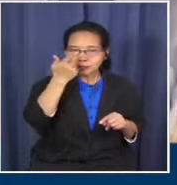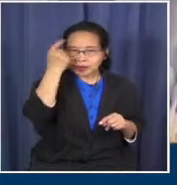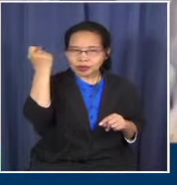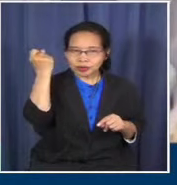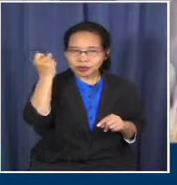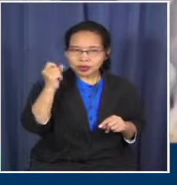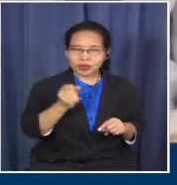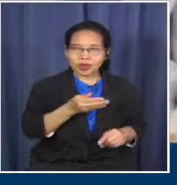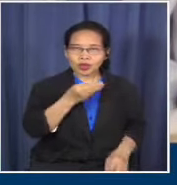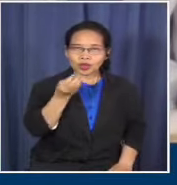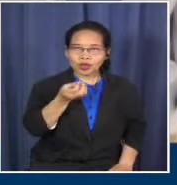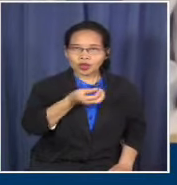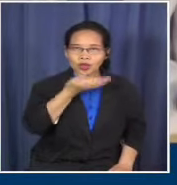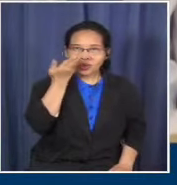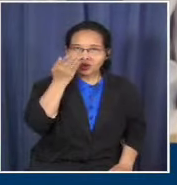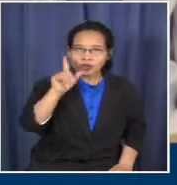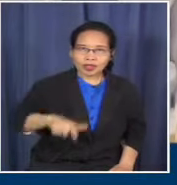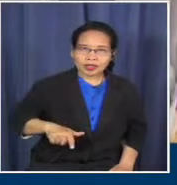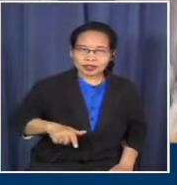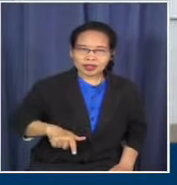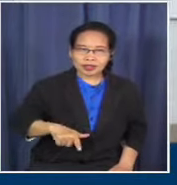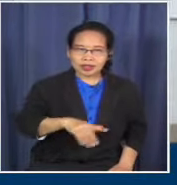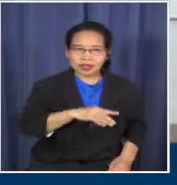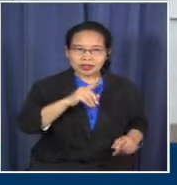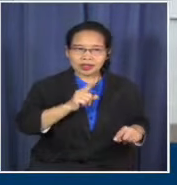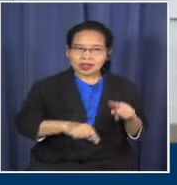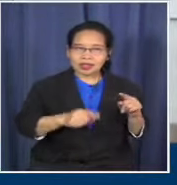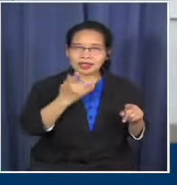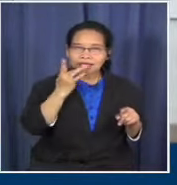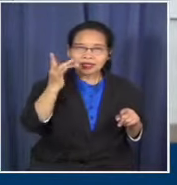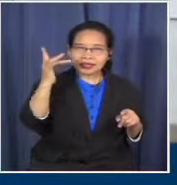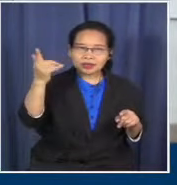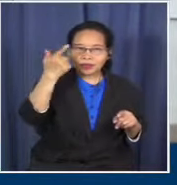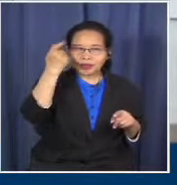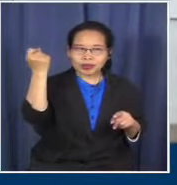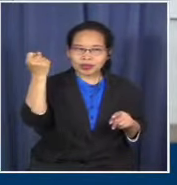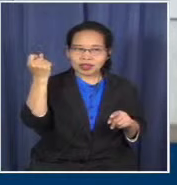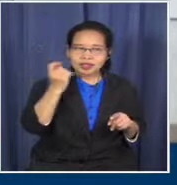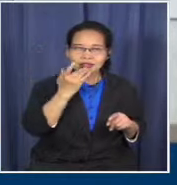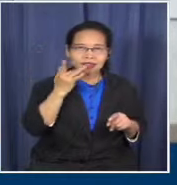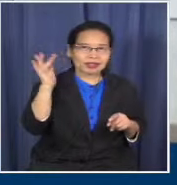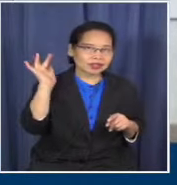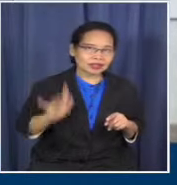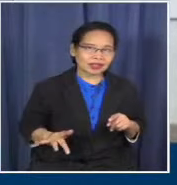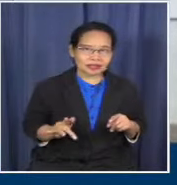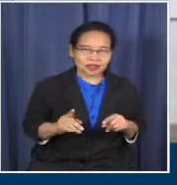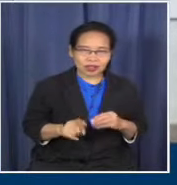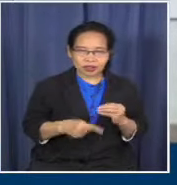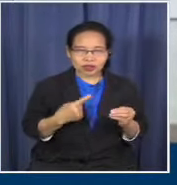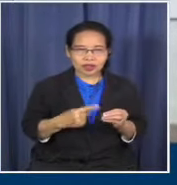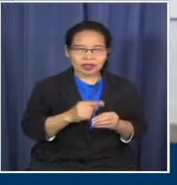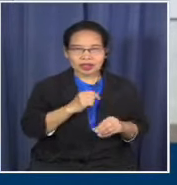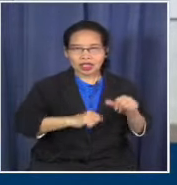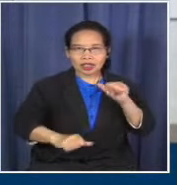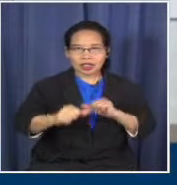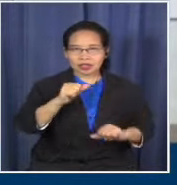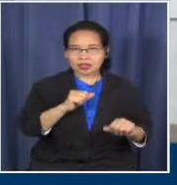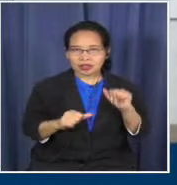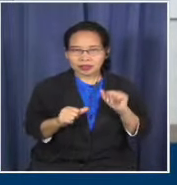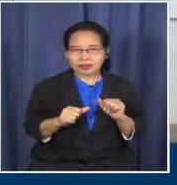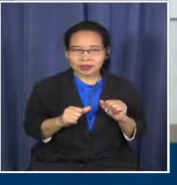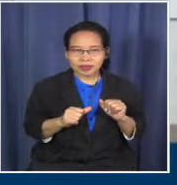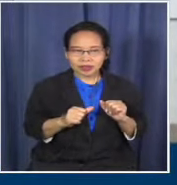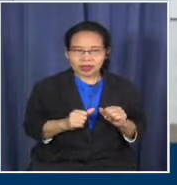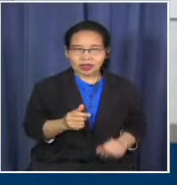is odorless. And you cannot taste it because it is tasteless, according to science.